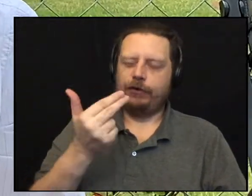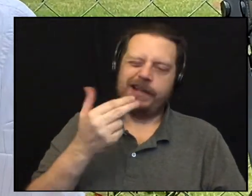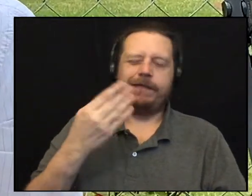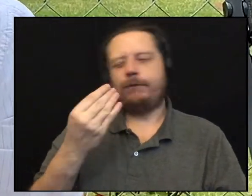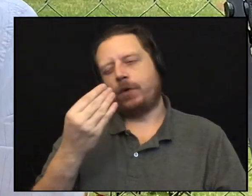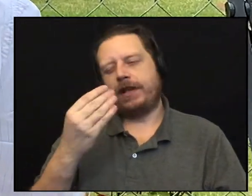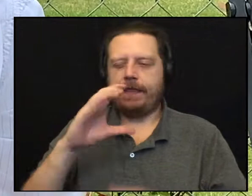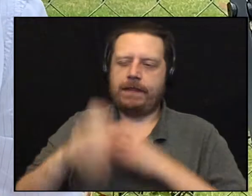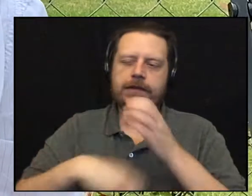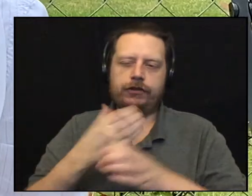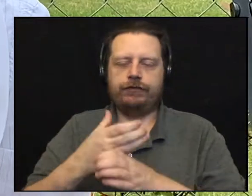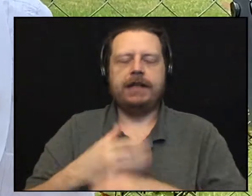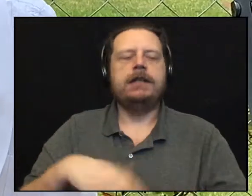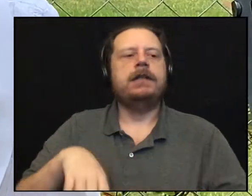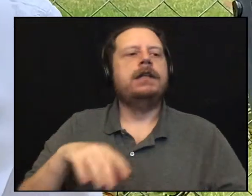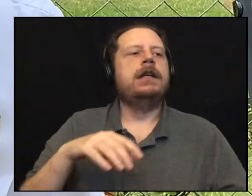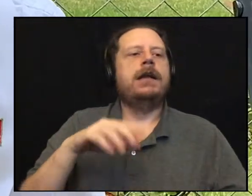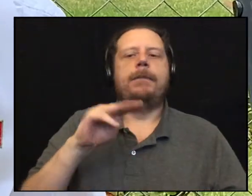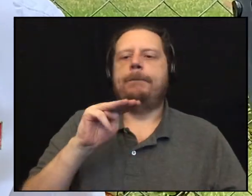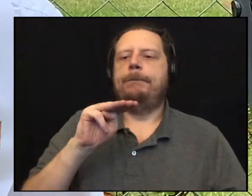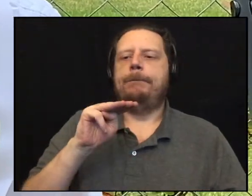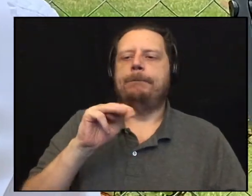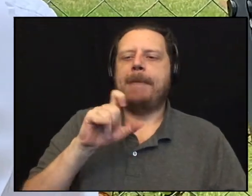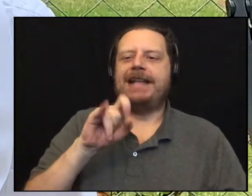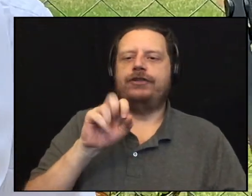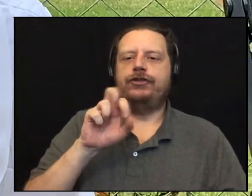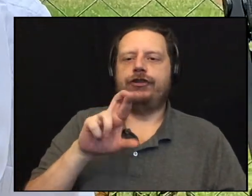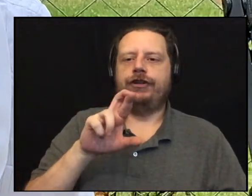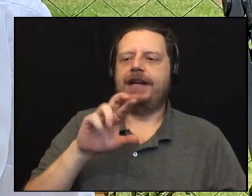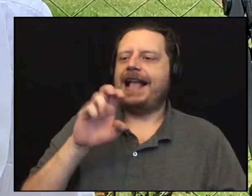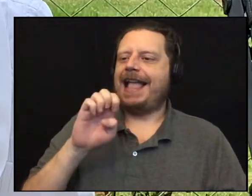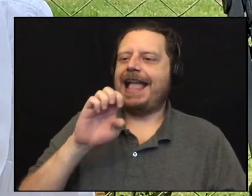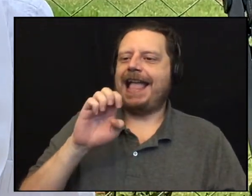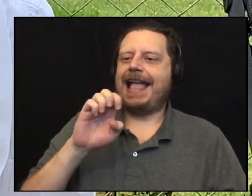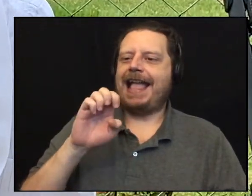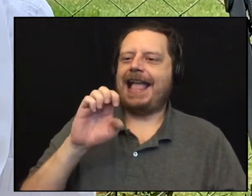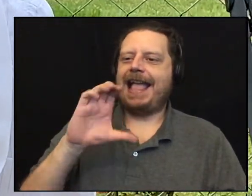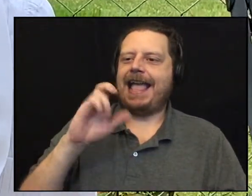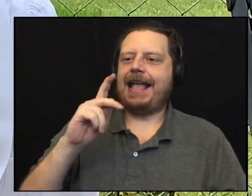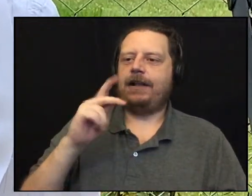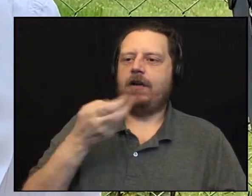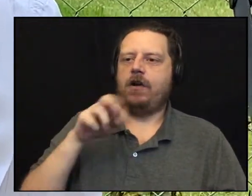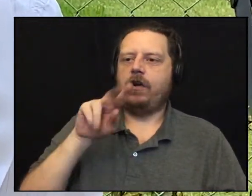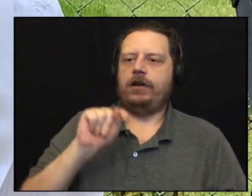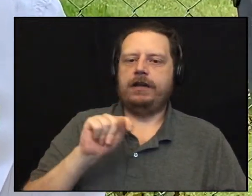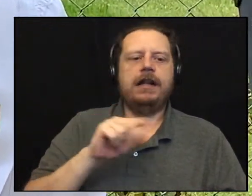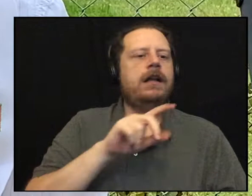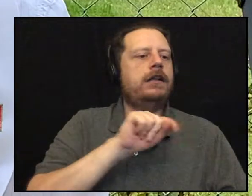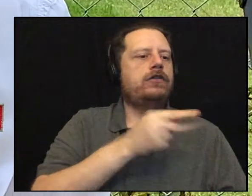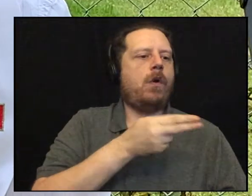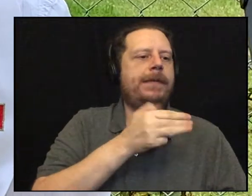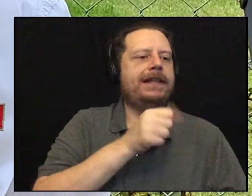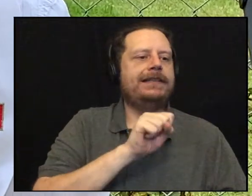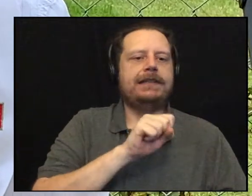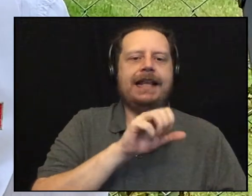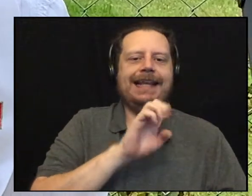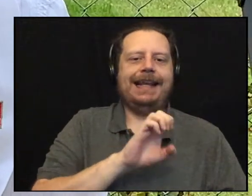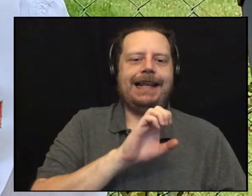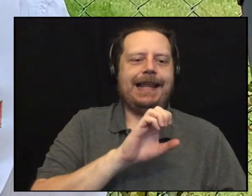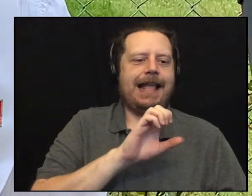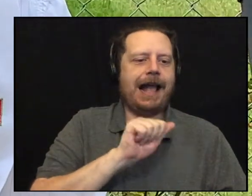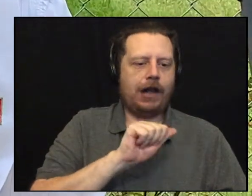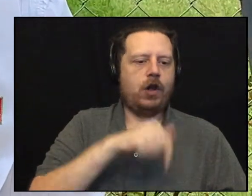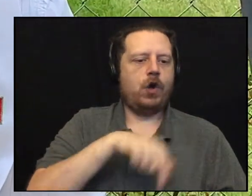Meister Eckhart, who as a Dominican succeeded the great Thomas Aquinas as holding the chair of theology